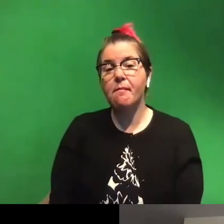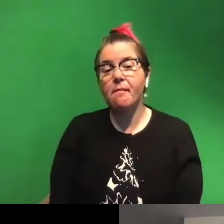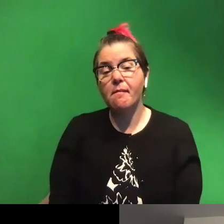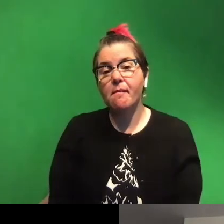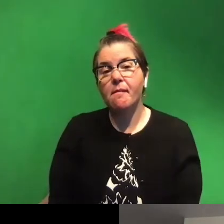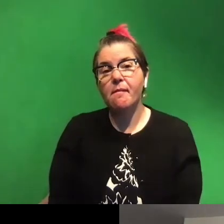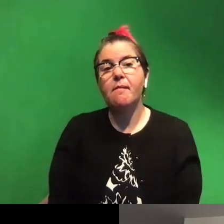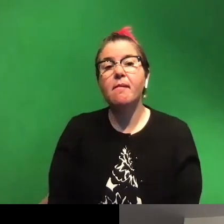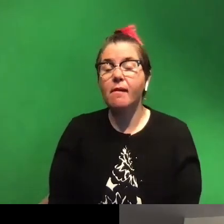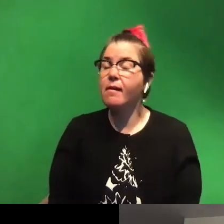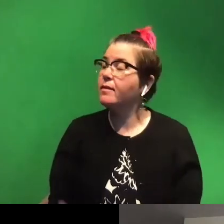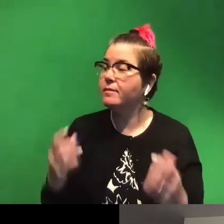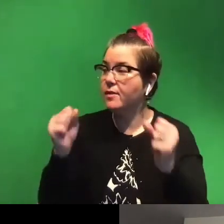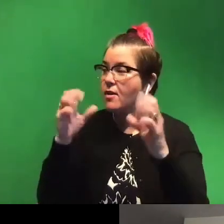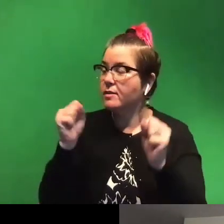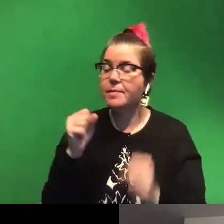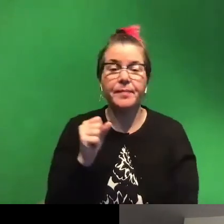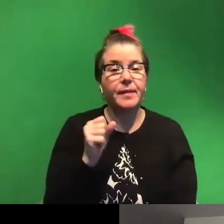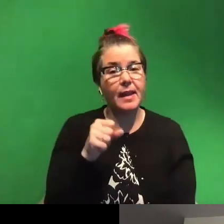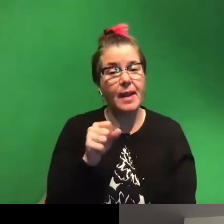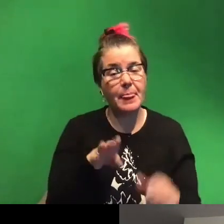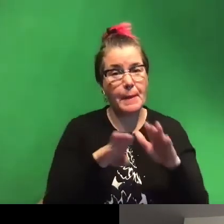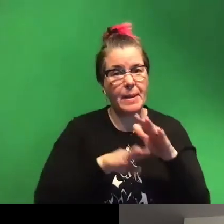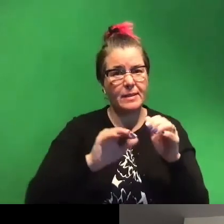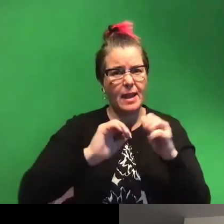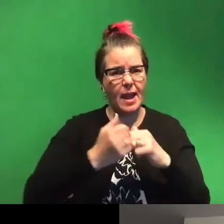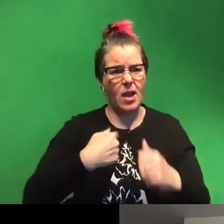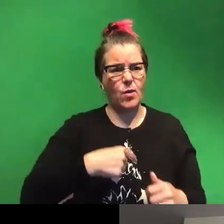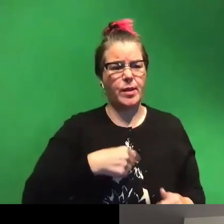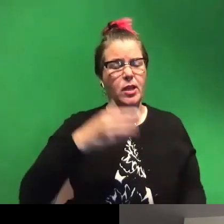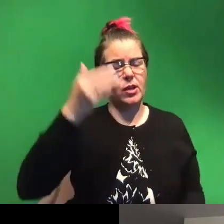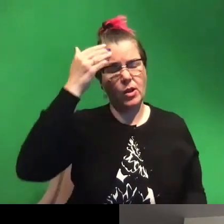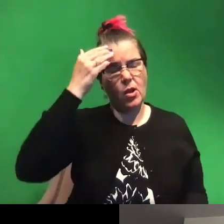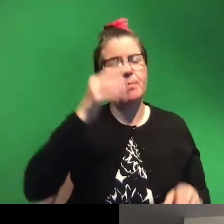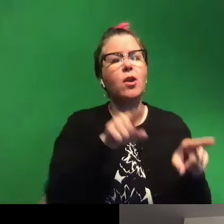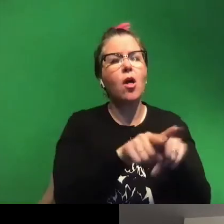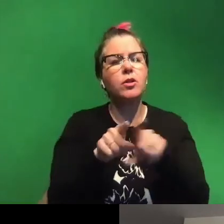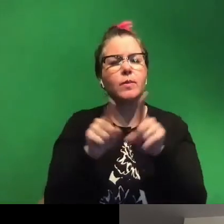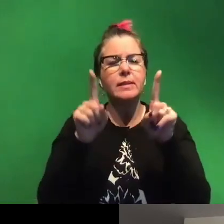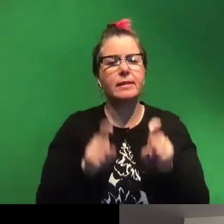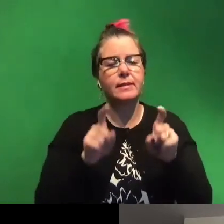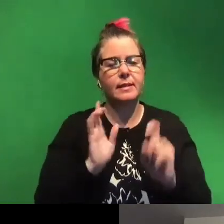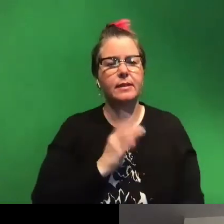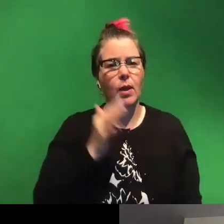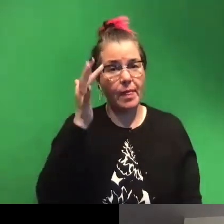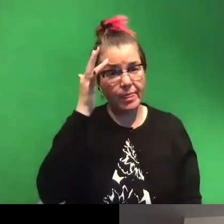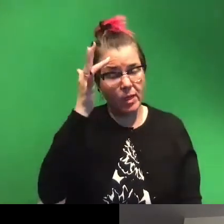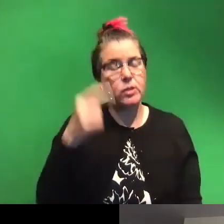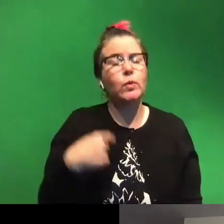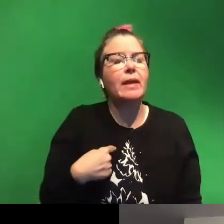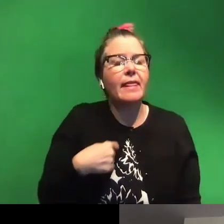That's awesome. It's basically how we know, but it's also to test our theories, because we think,